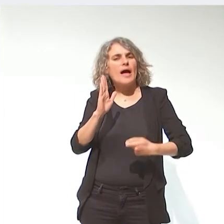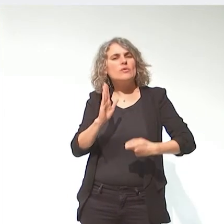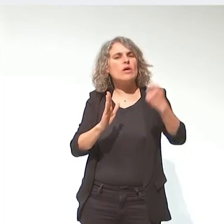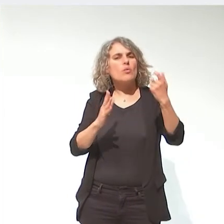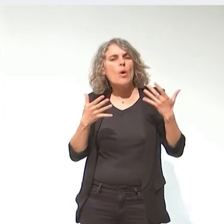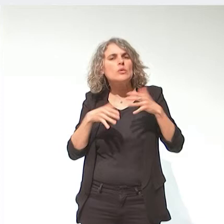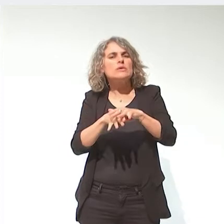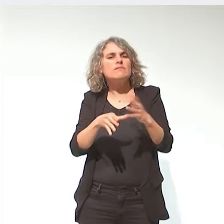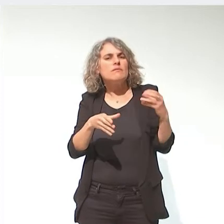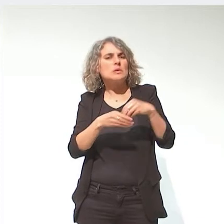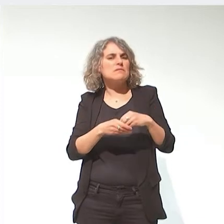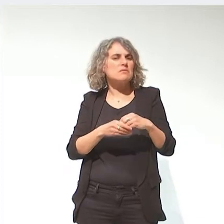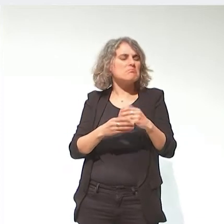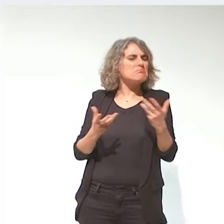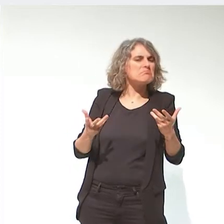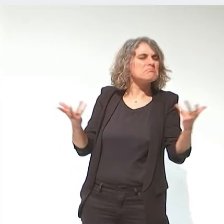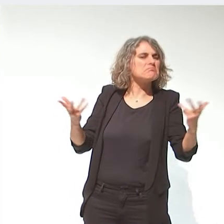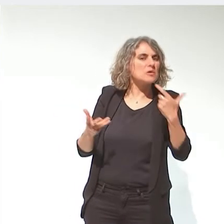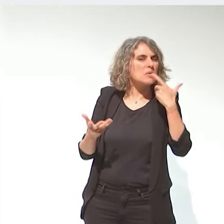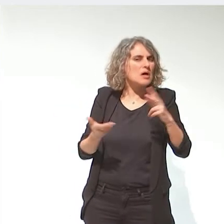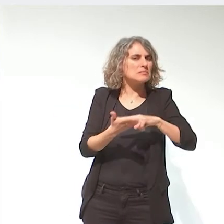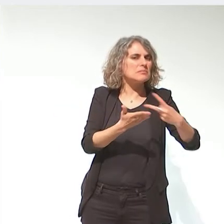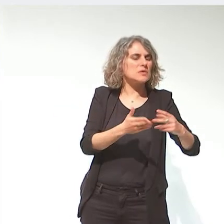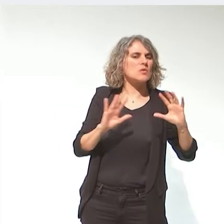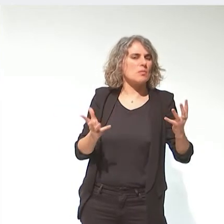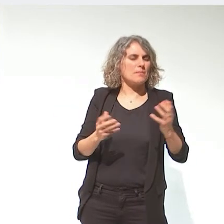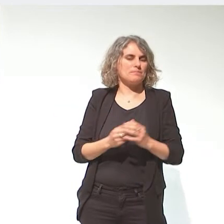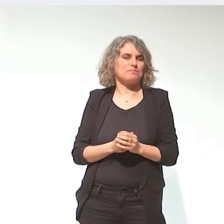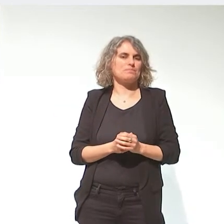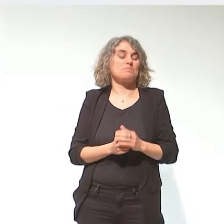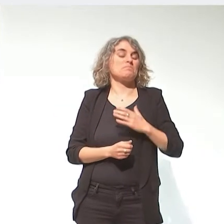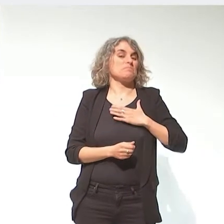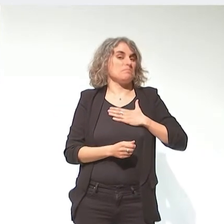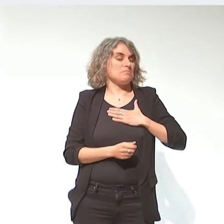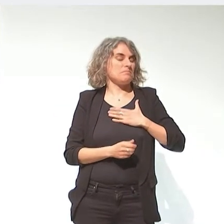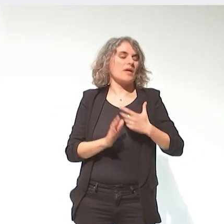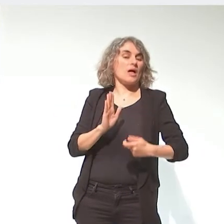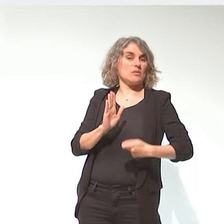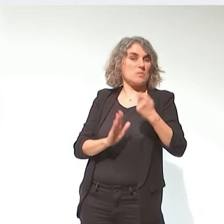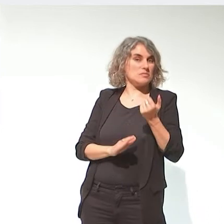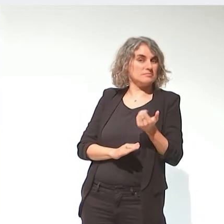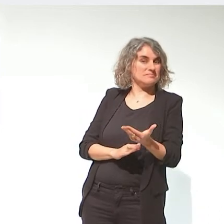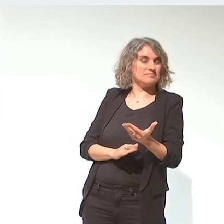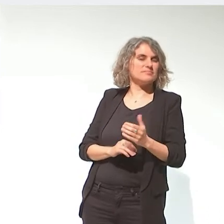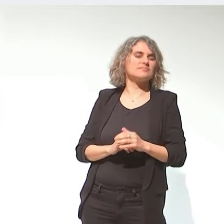view, inclusive education is the process